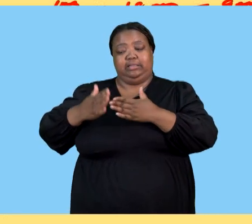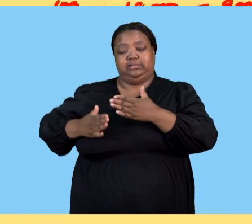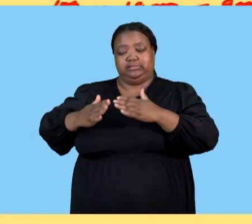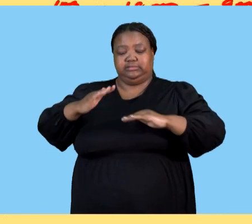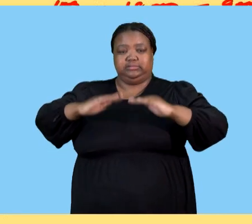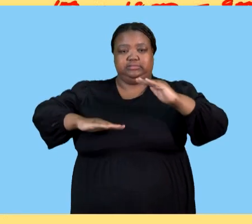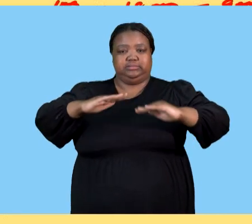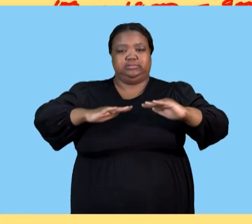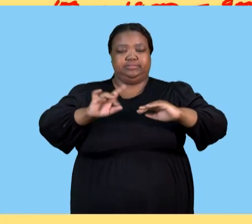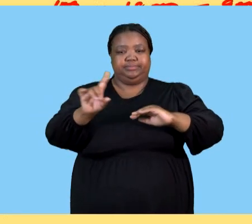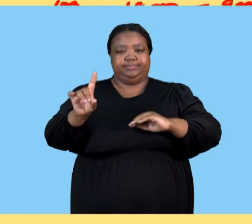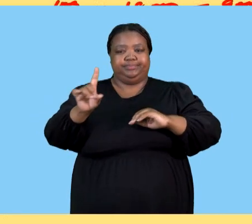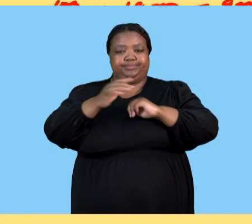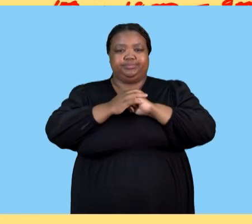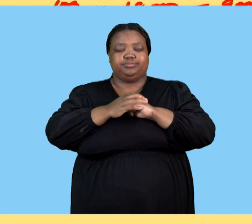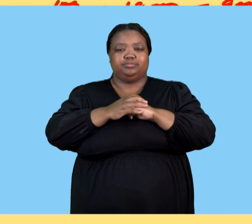at the end